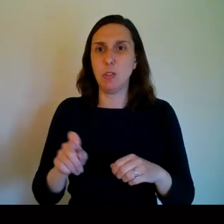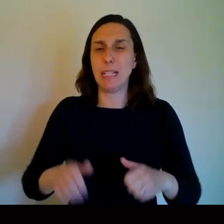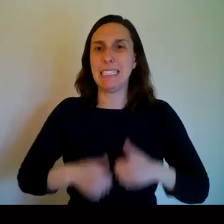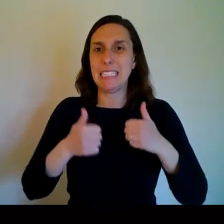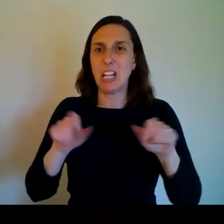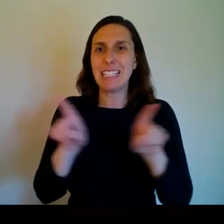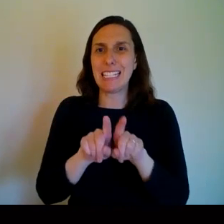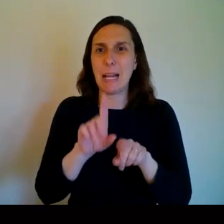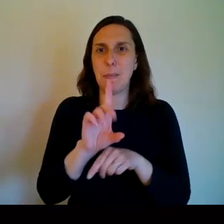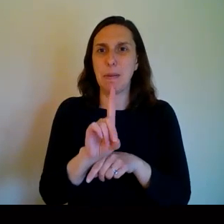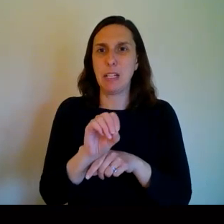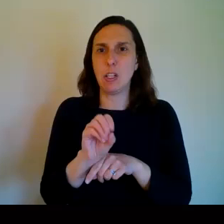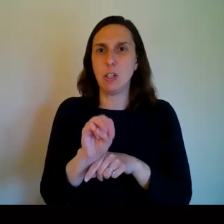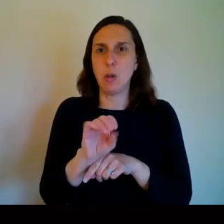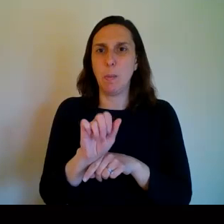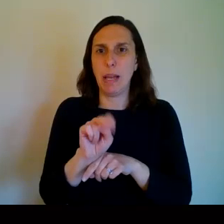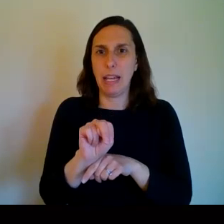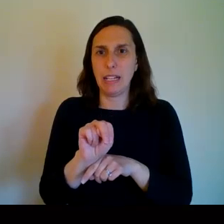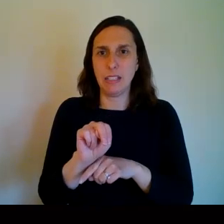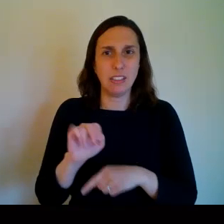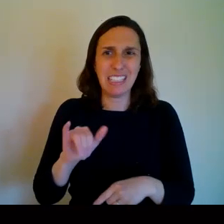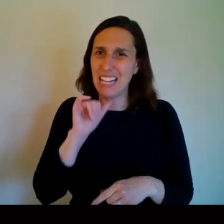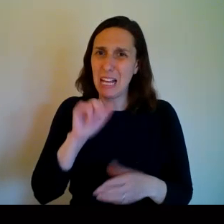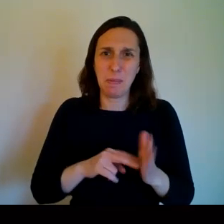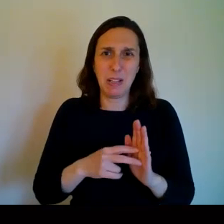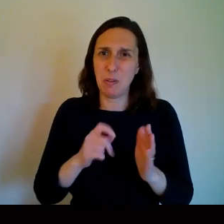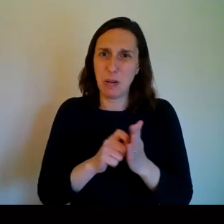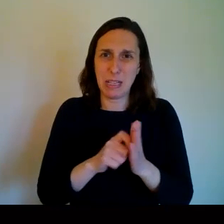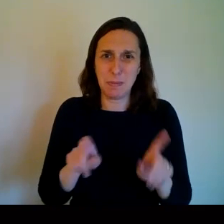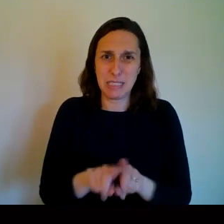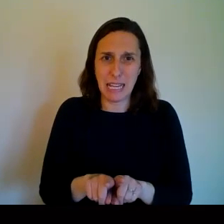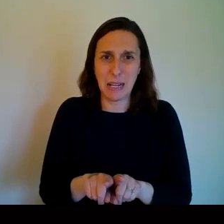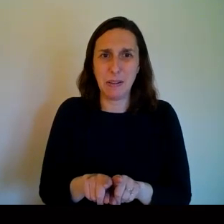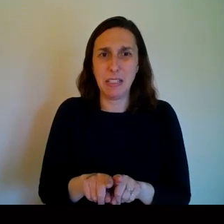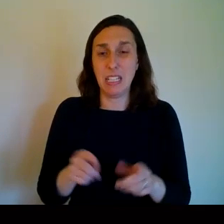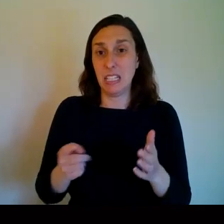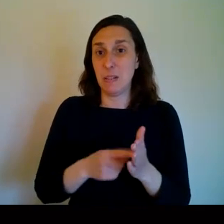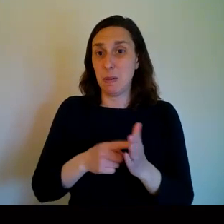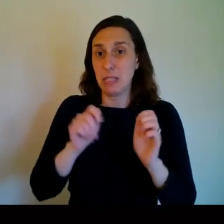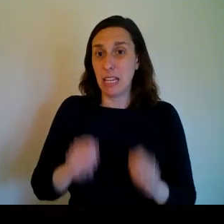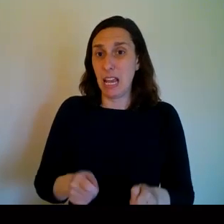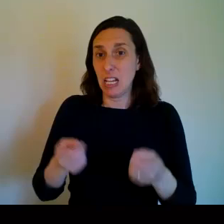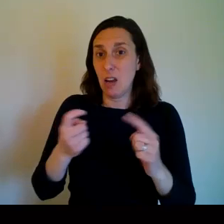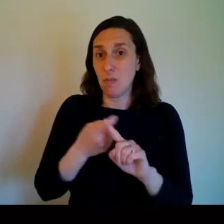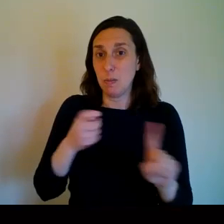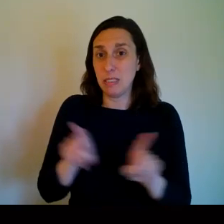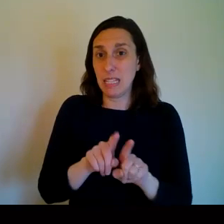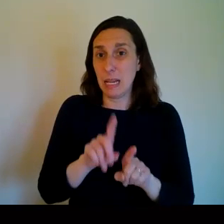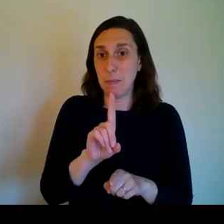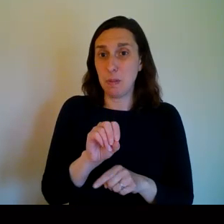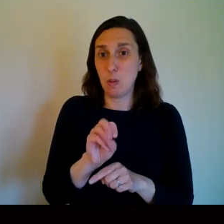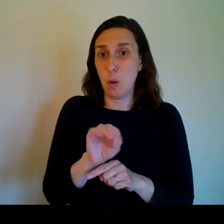That does not mean we write them the same. Sometimes they can come from the same domain,